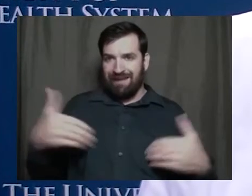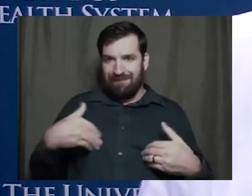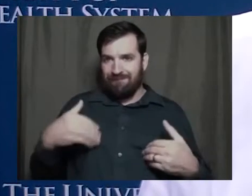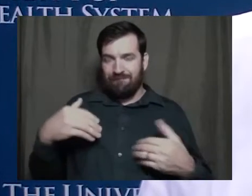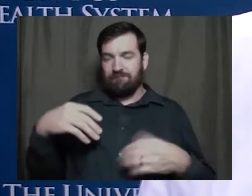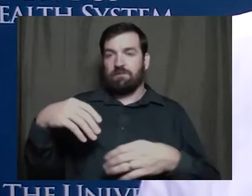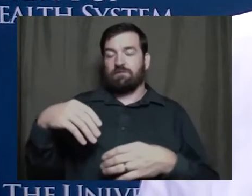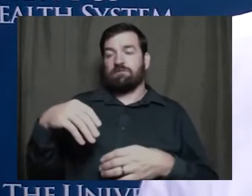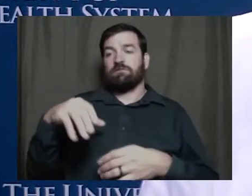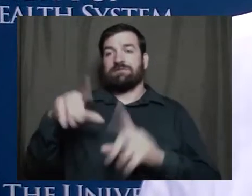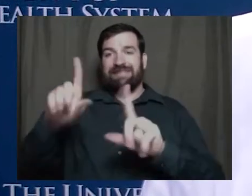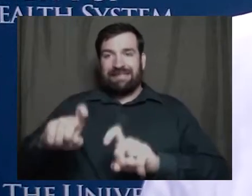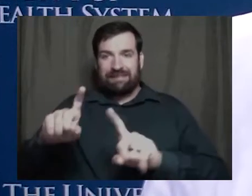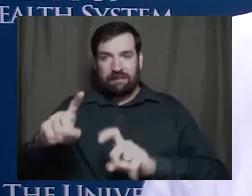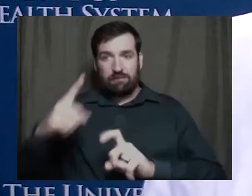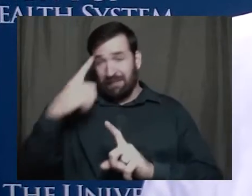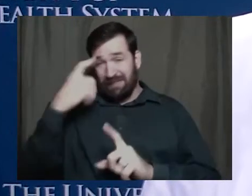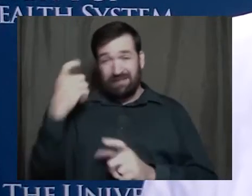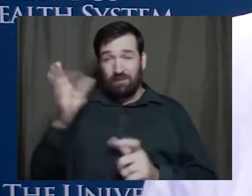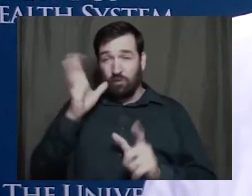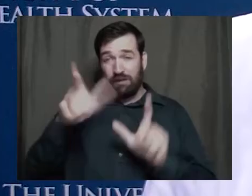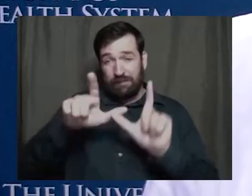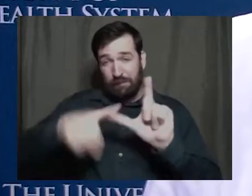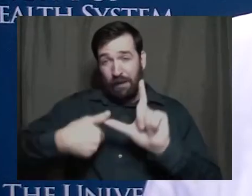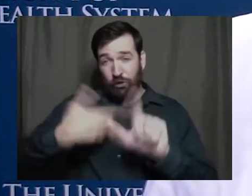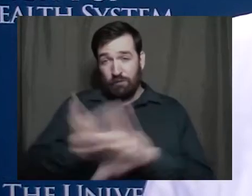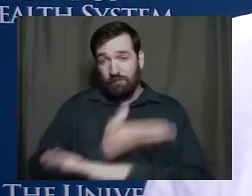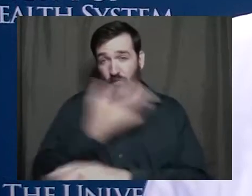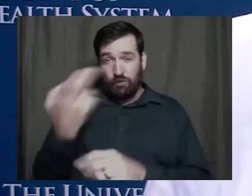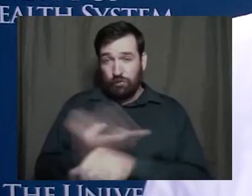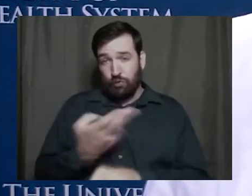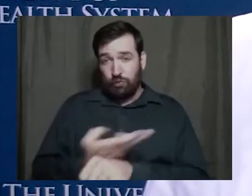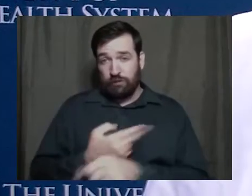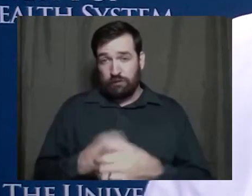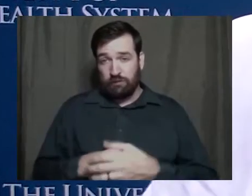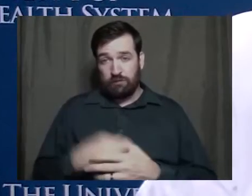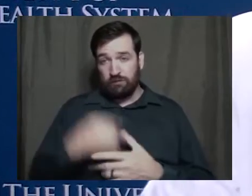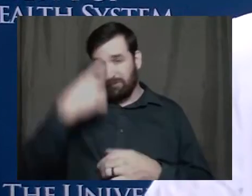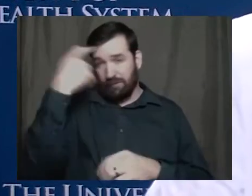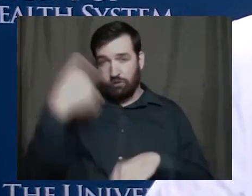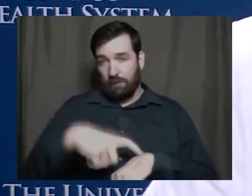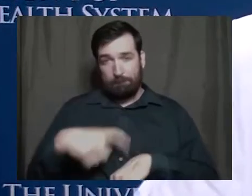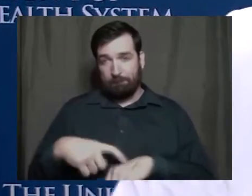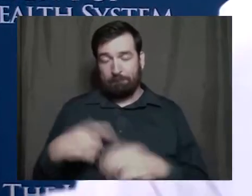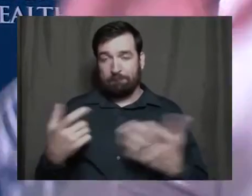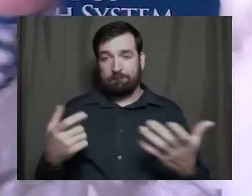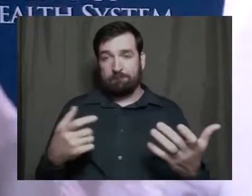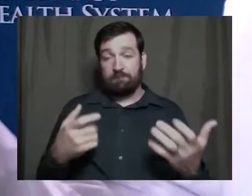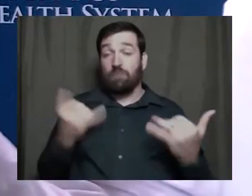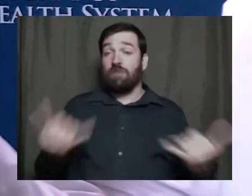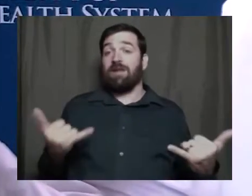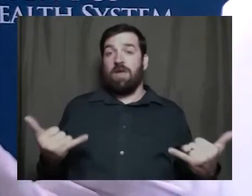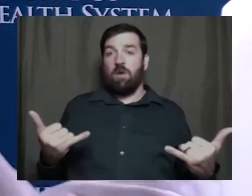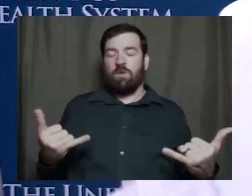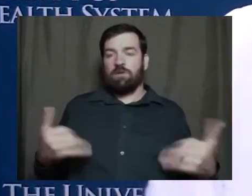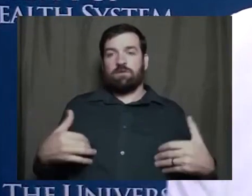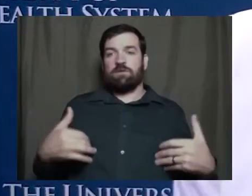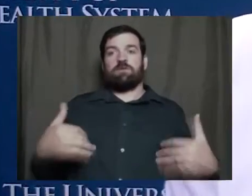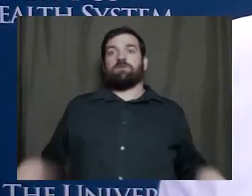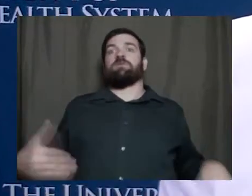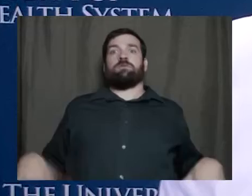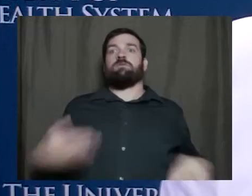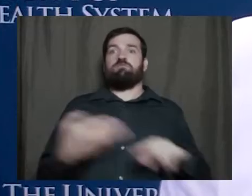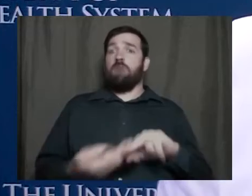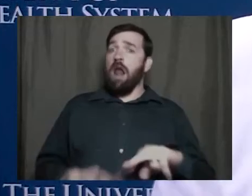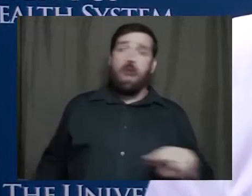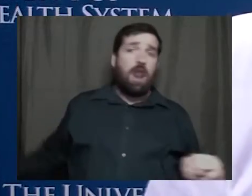because they might expire before they would ever want to use them in their clinic in the summertime. So we know right now this is astronomically higher than ever in history. Like